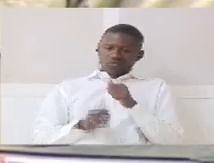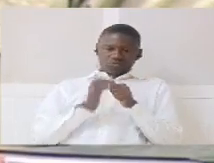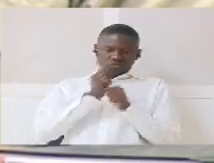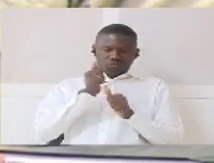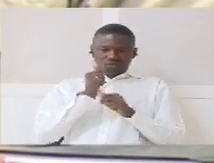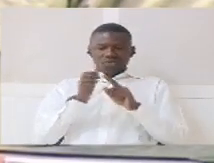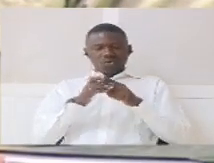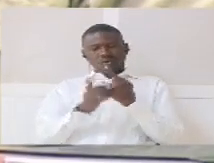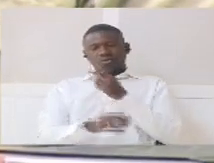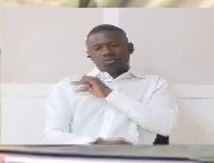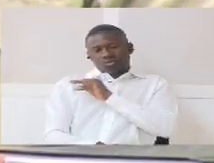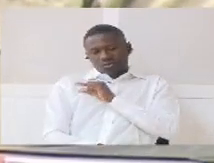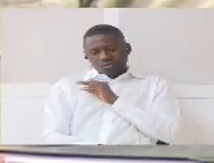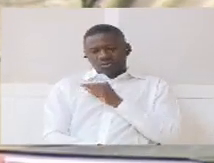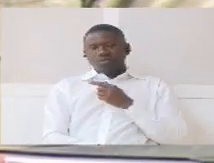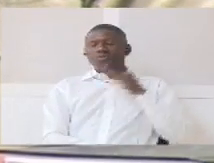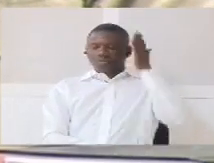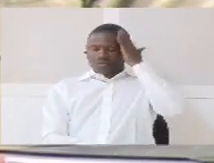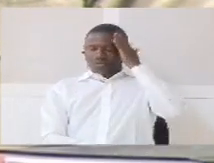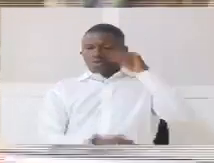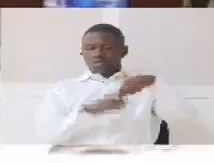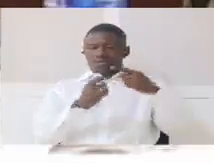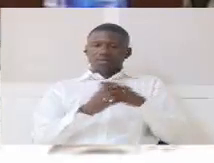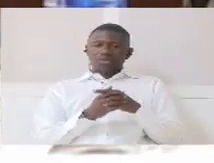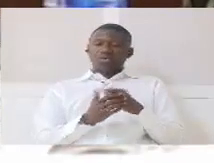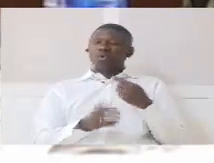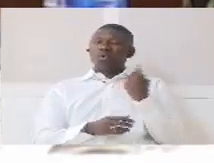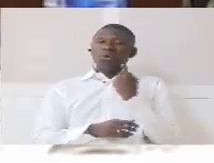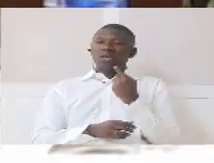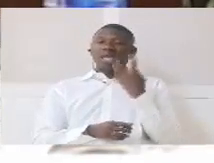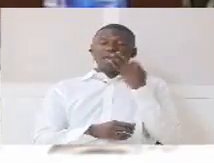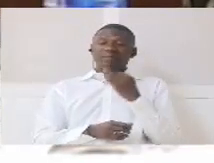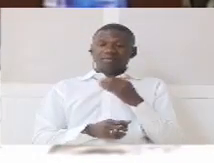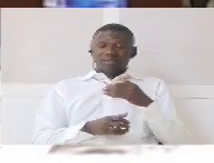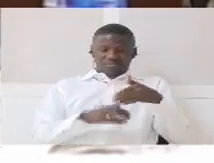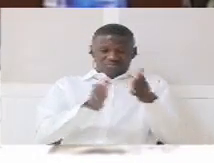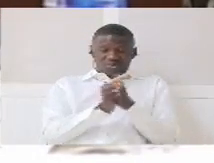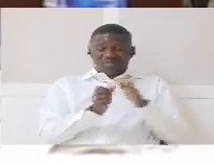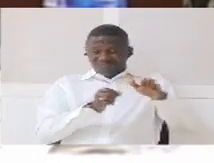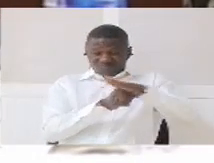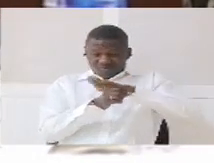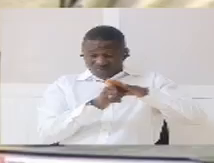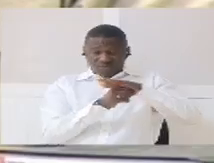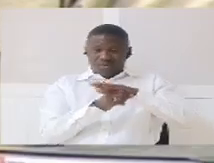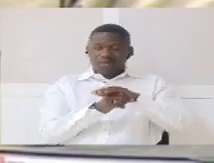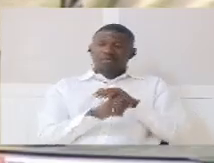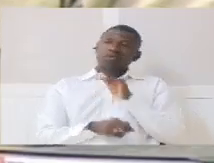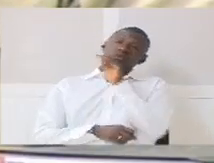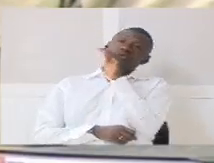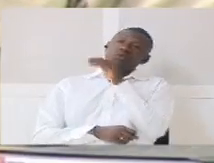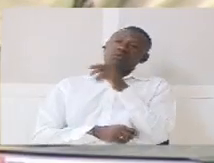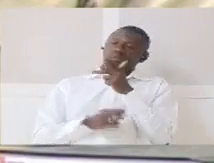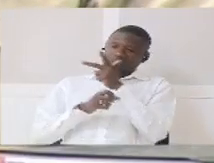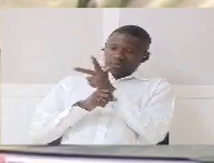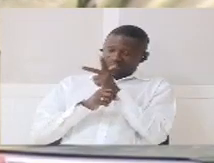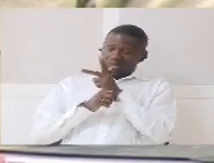Unless ning porto nyim fata. Except if the chamber port is filled up. The officer la attention or call. They will alert